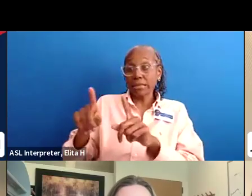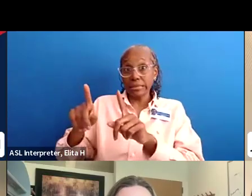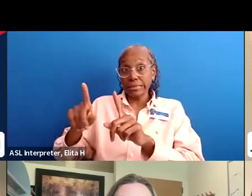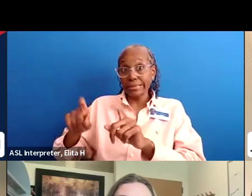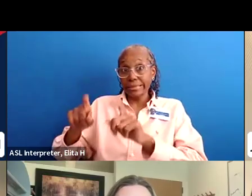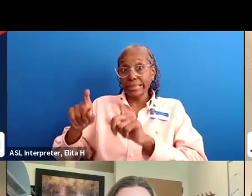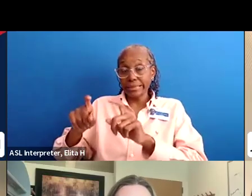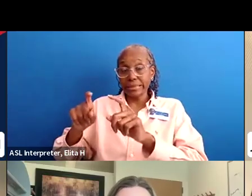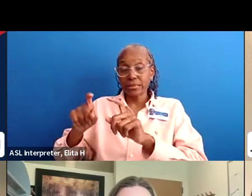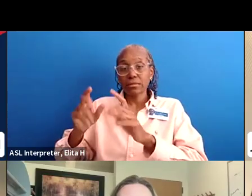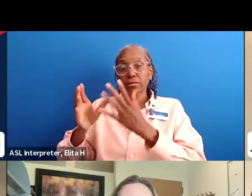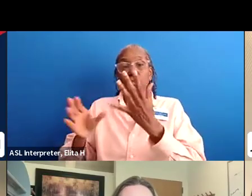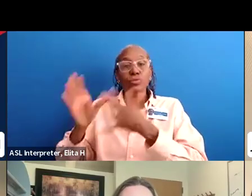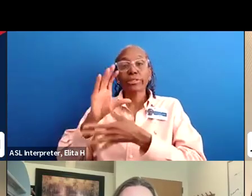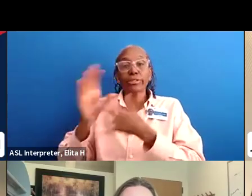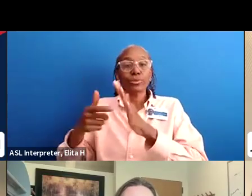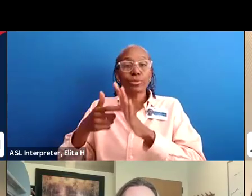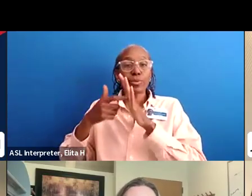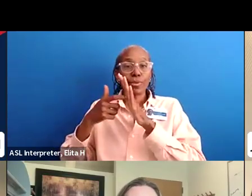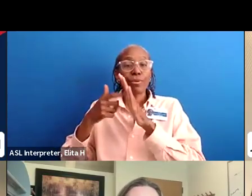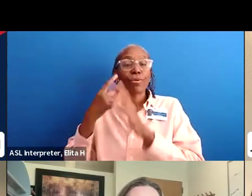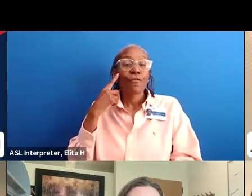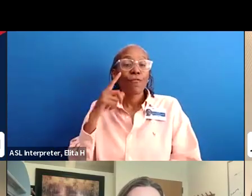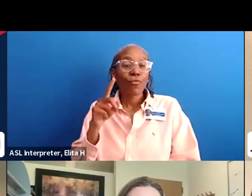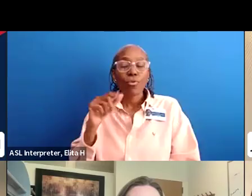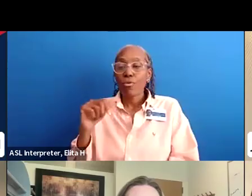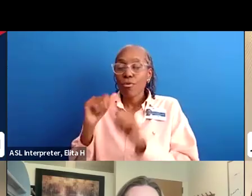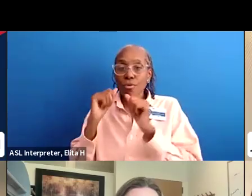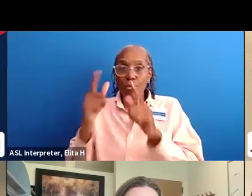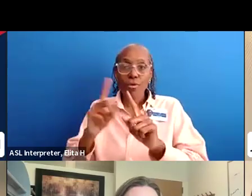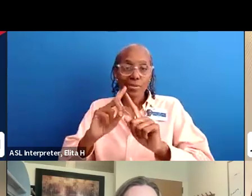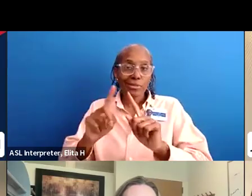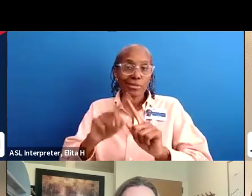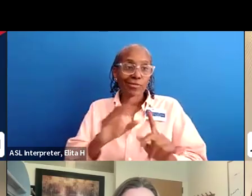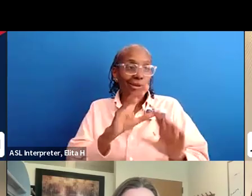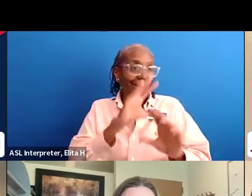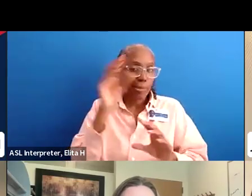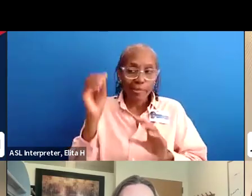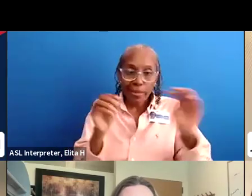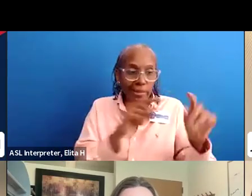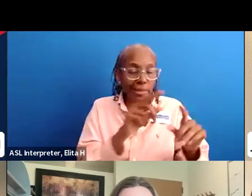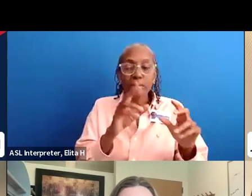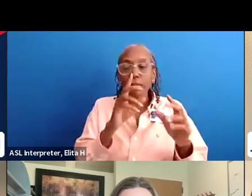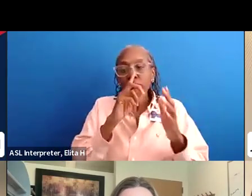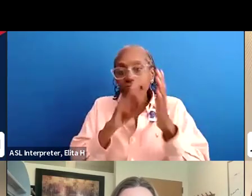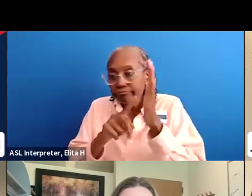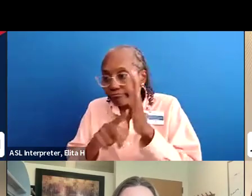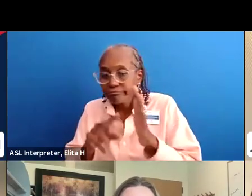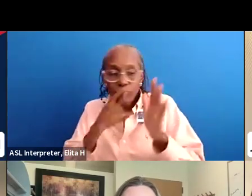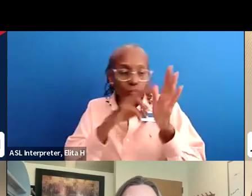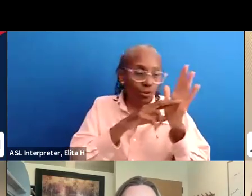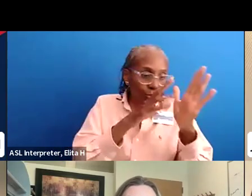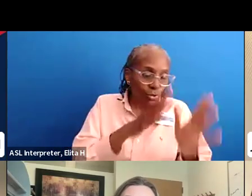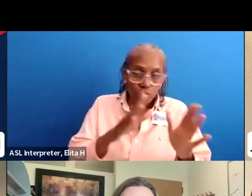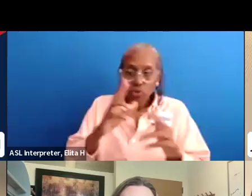to speak. It's the criteria that all of these different companies and investigators who are building these